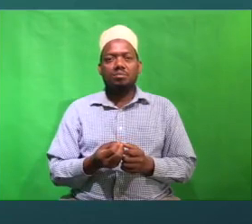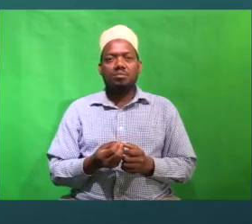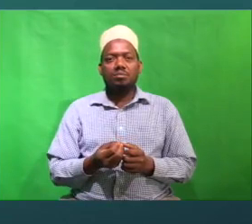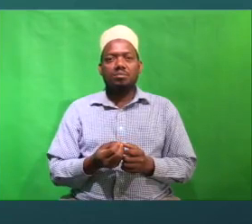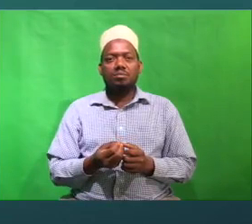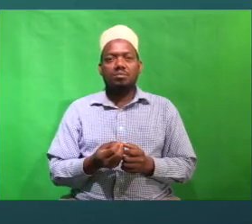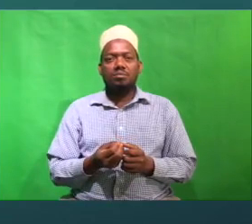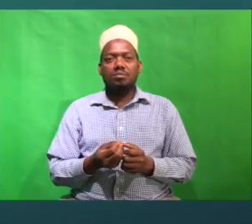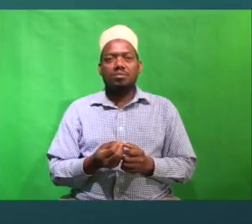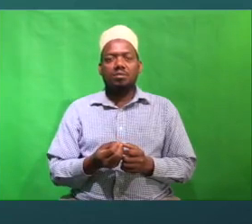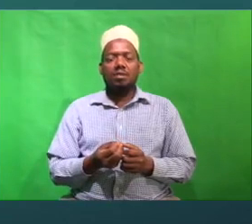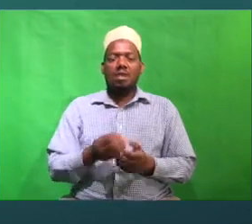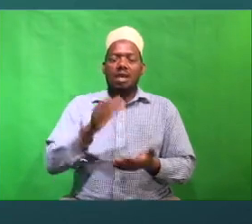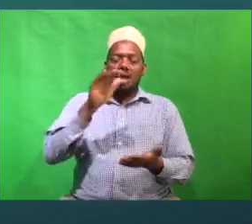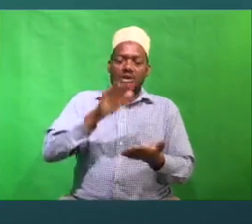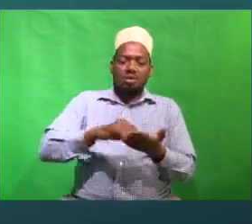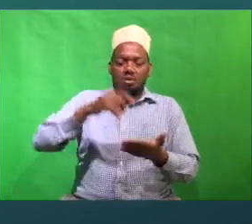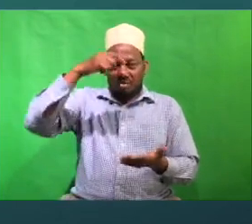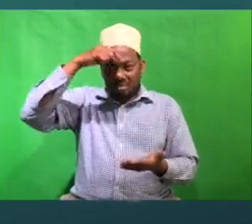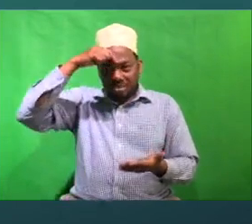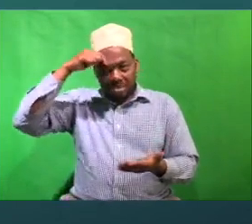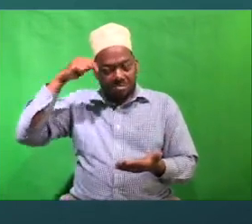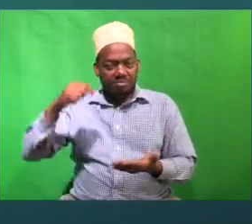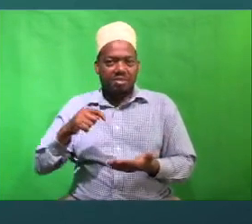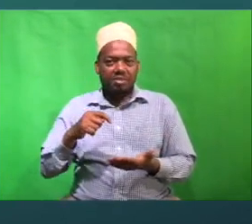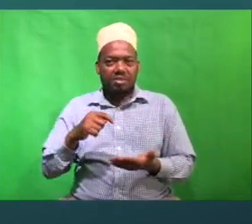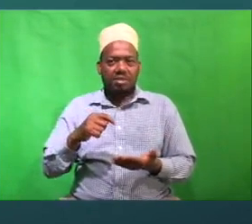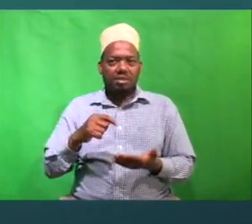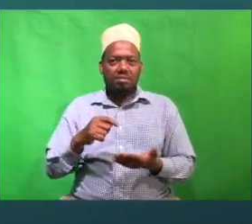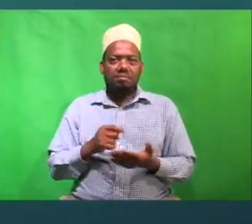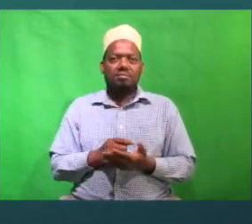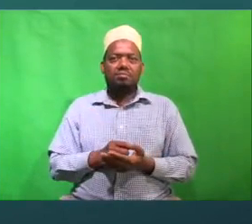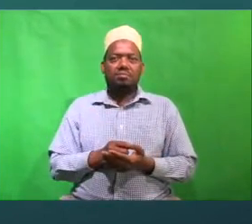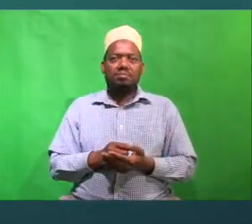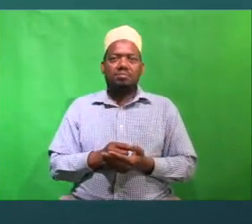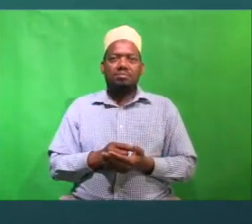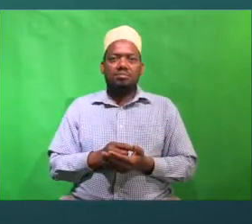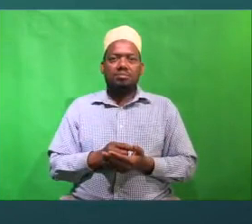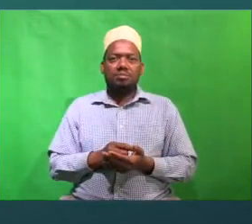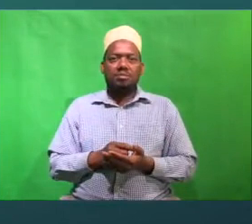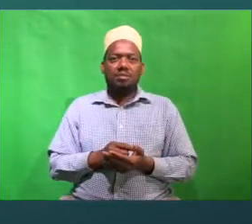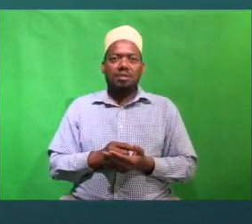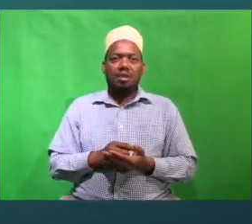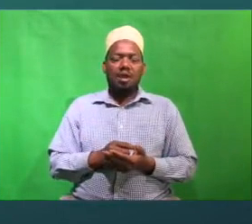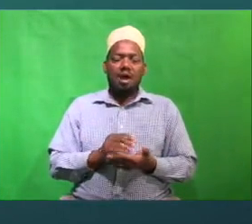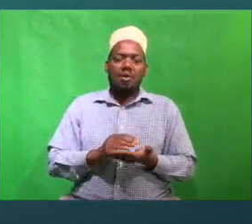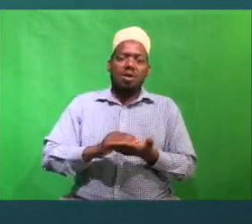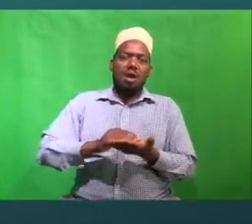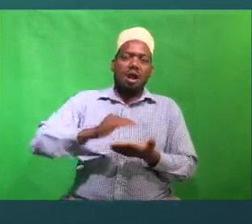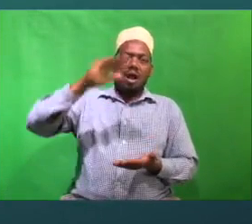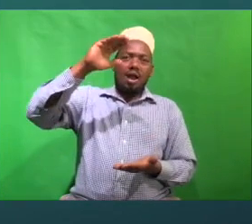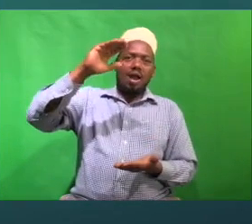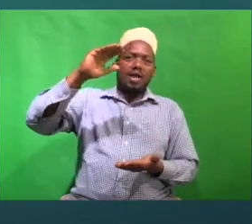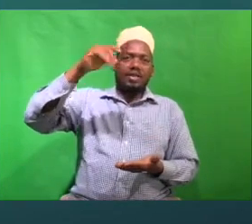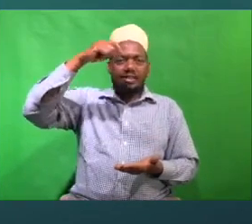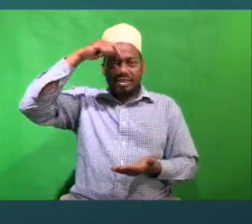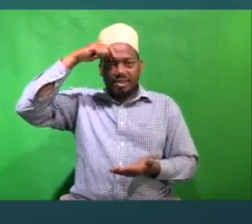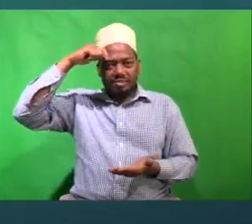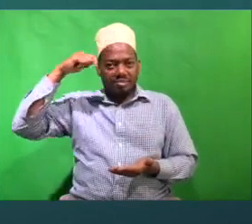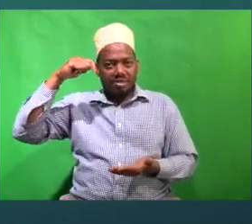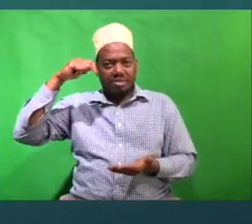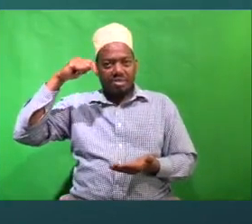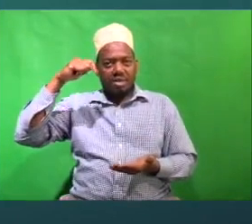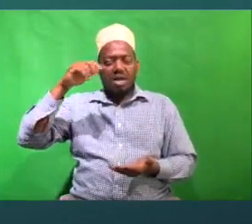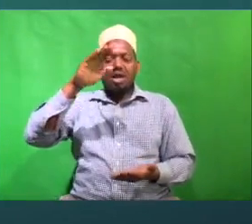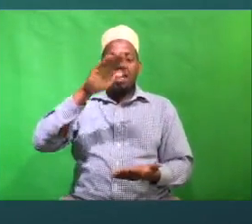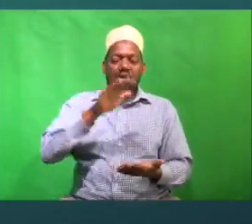Area with extreme low temperature discourage settlement. Also, if there is high temperature, or sometimes